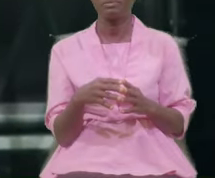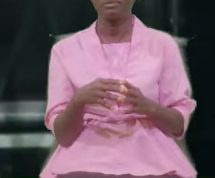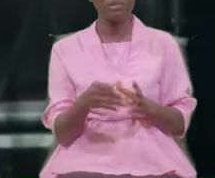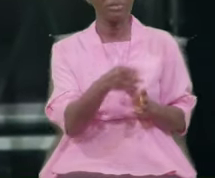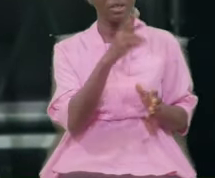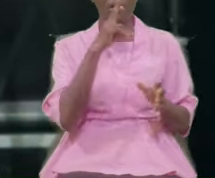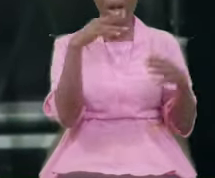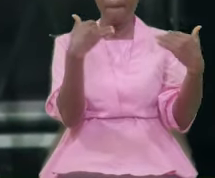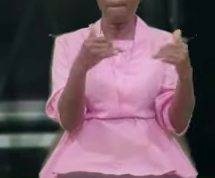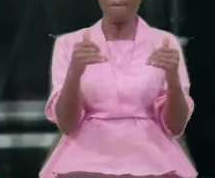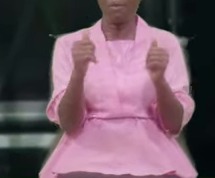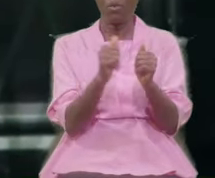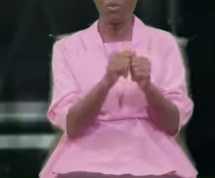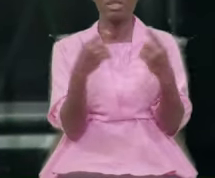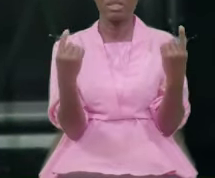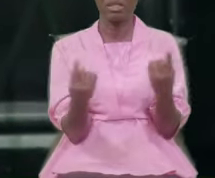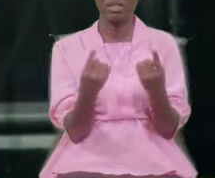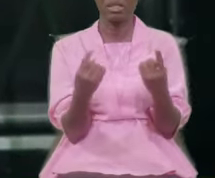with ang